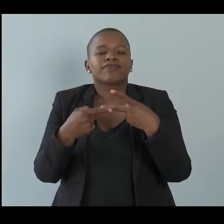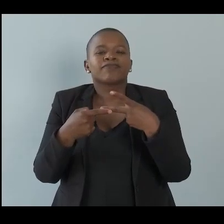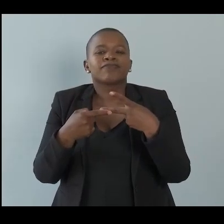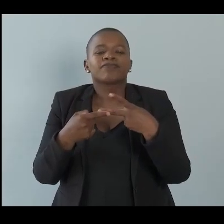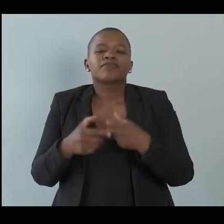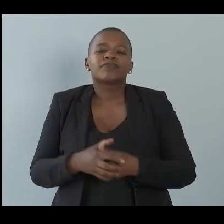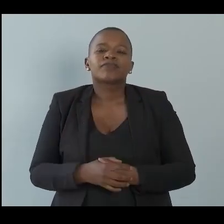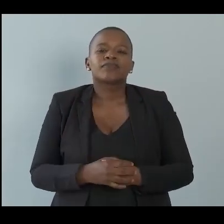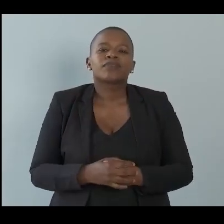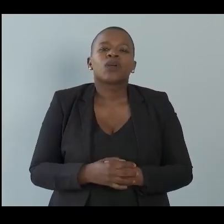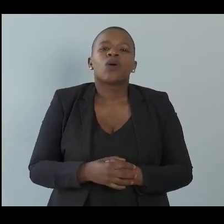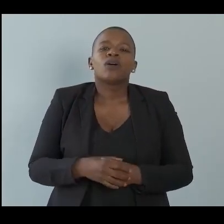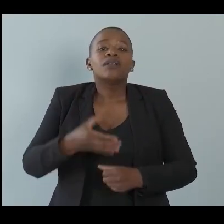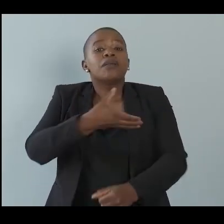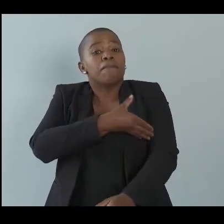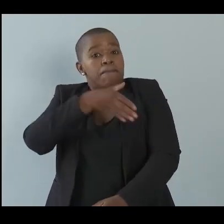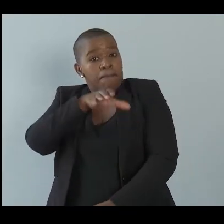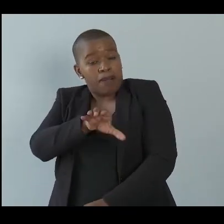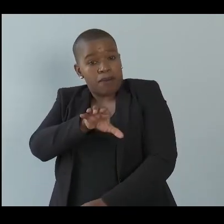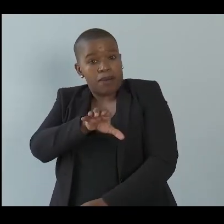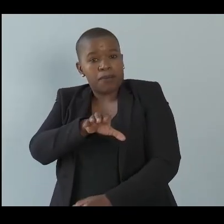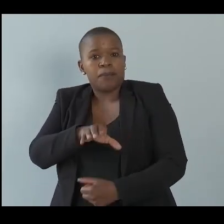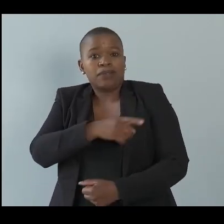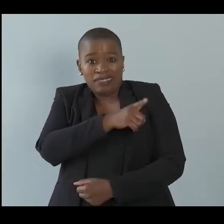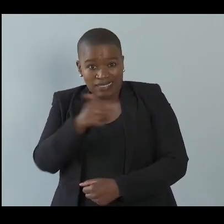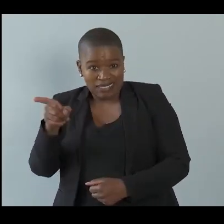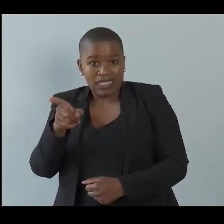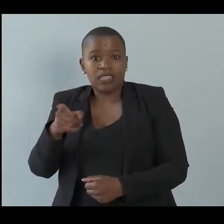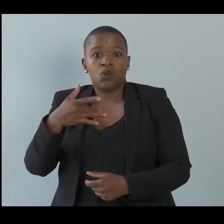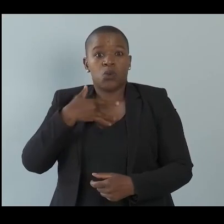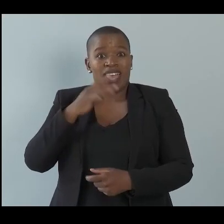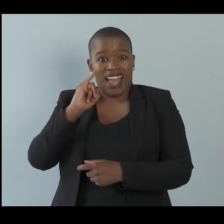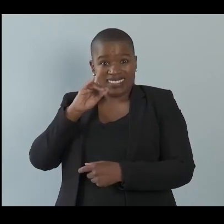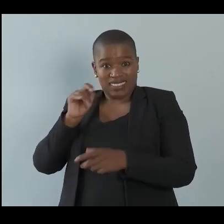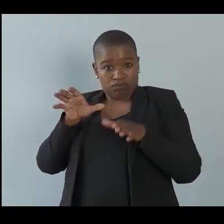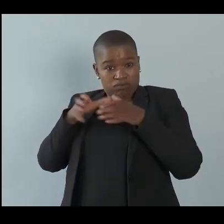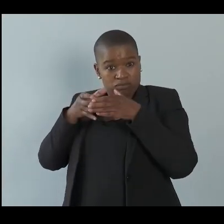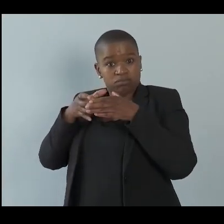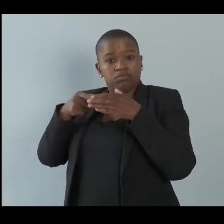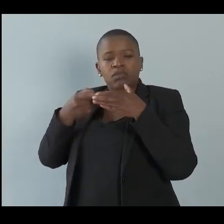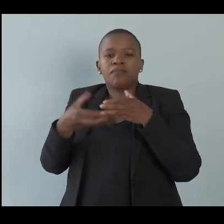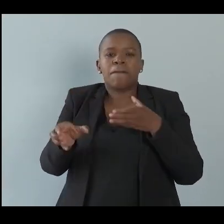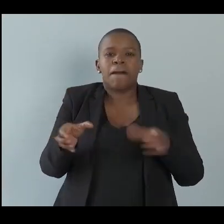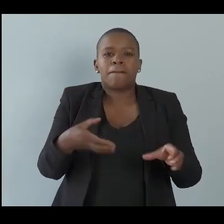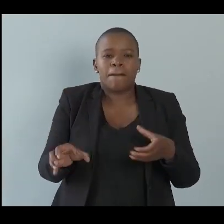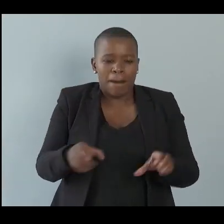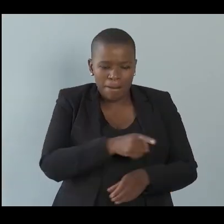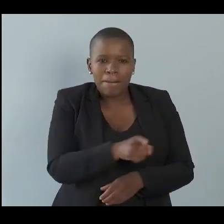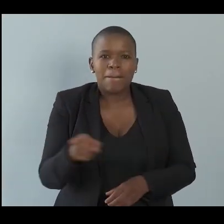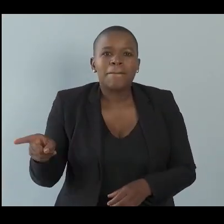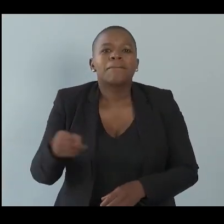them to focus on their own digital transformation, our customers are doing more services with less partners that they can